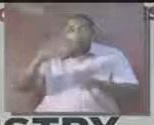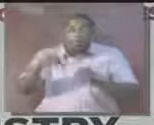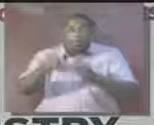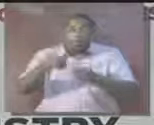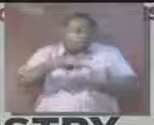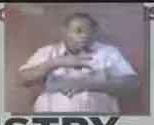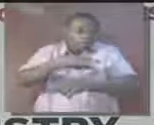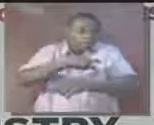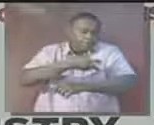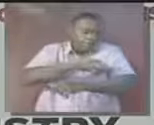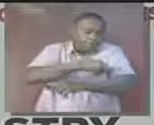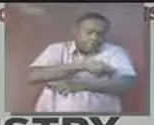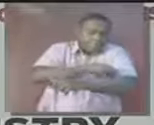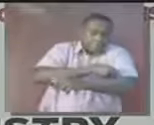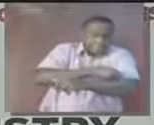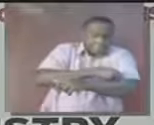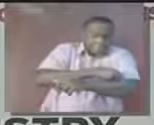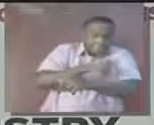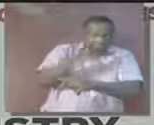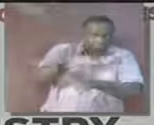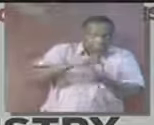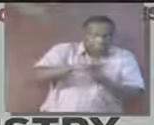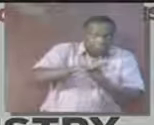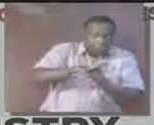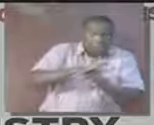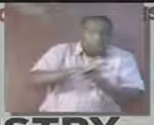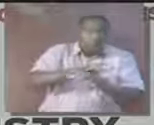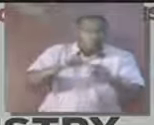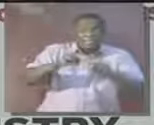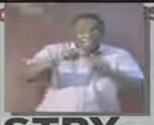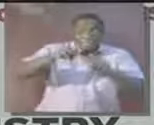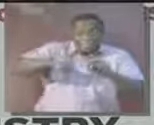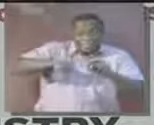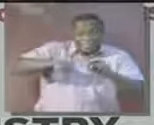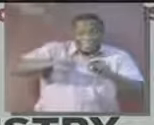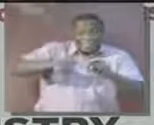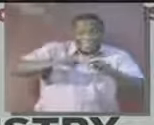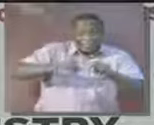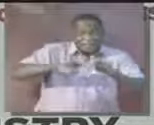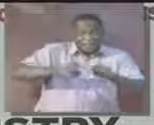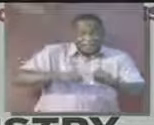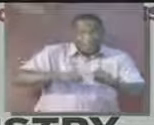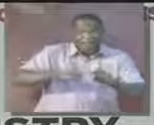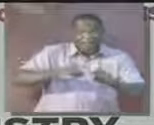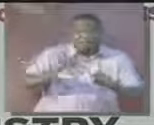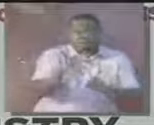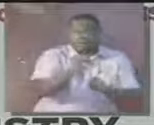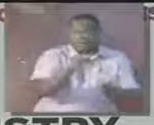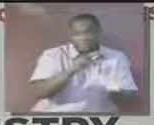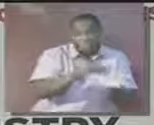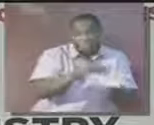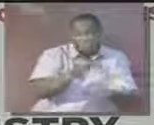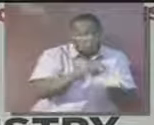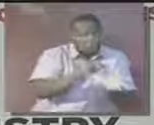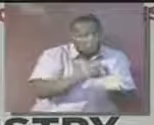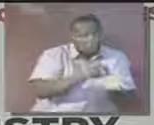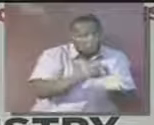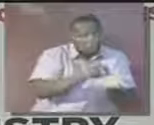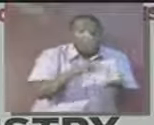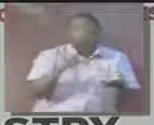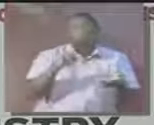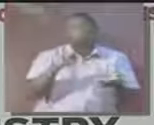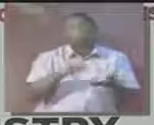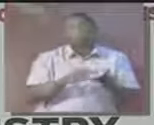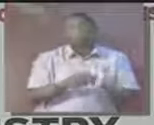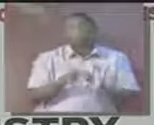is that if the population does not work with the measures, and